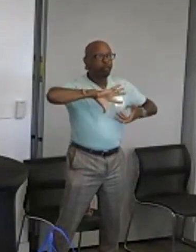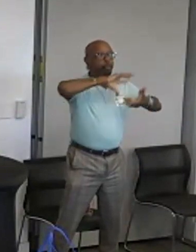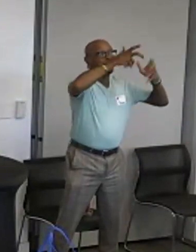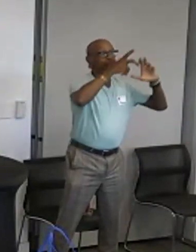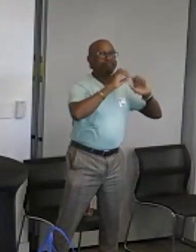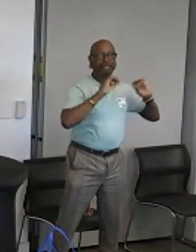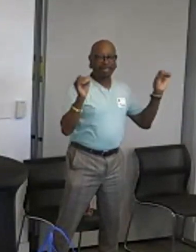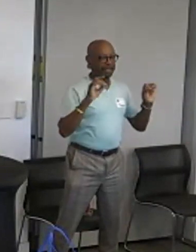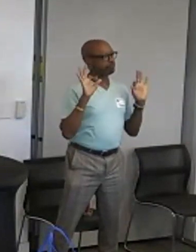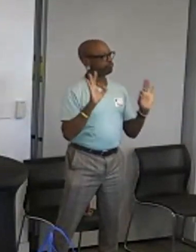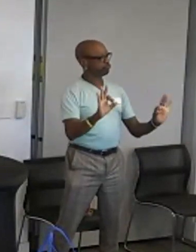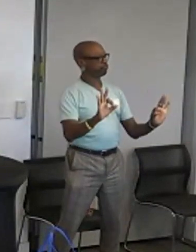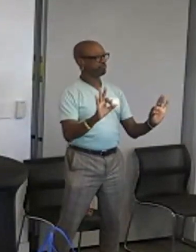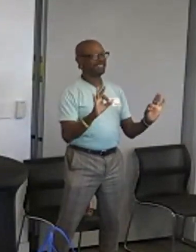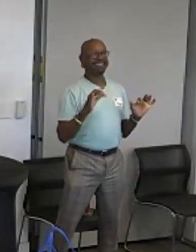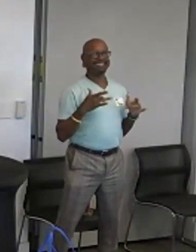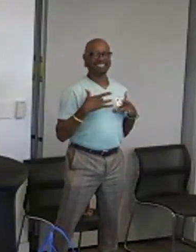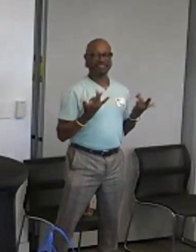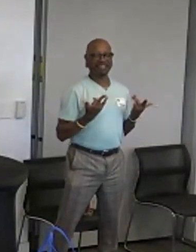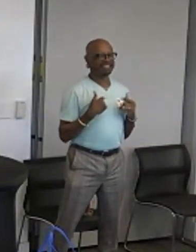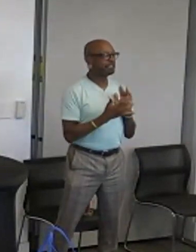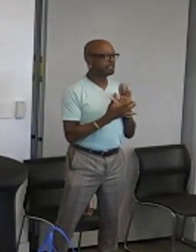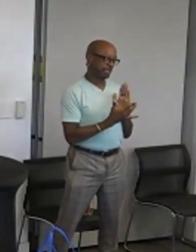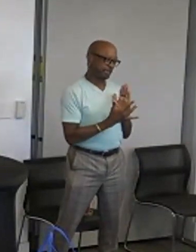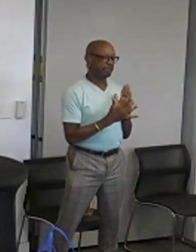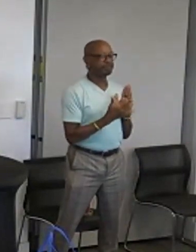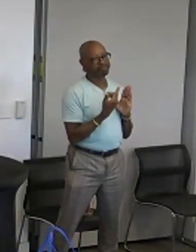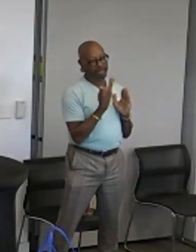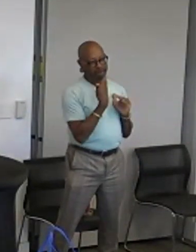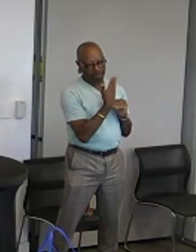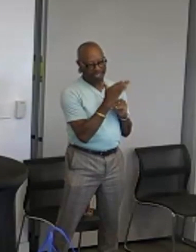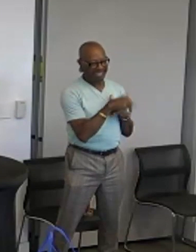at this event, technically, and I appreciate that.